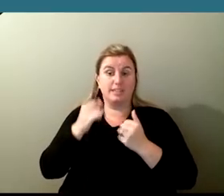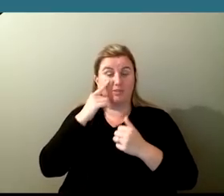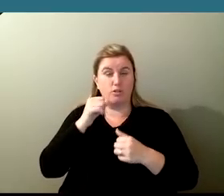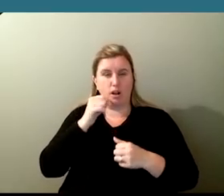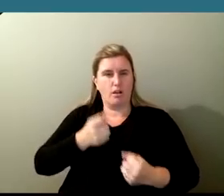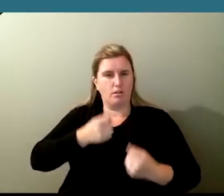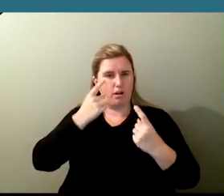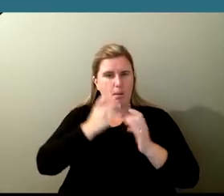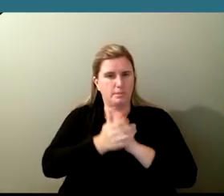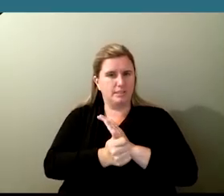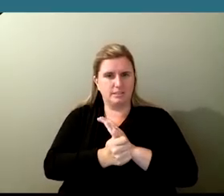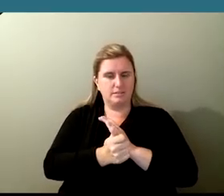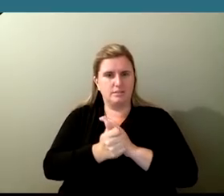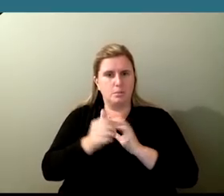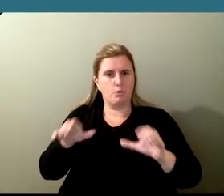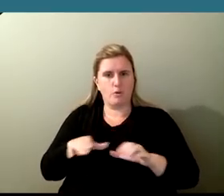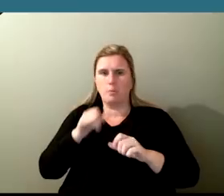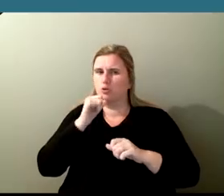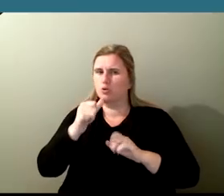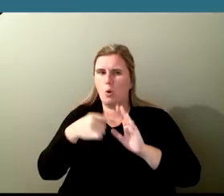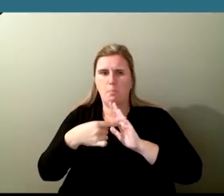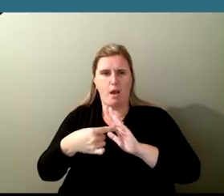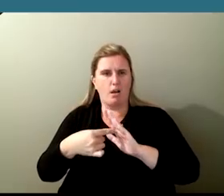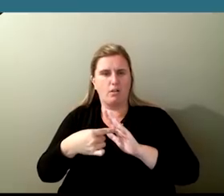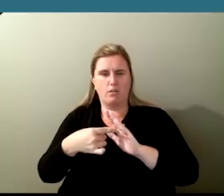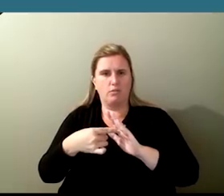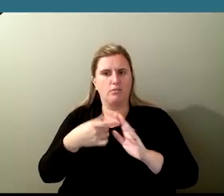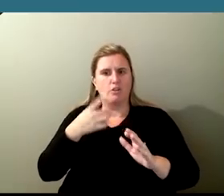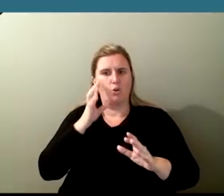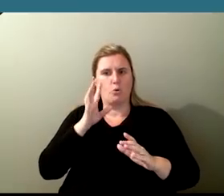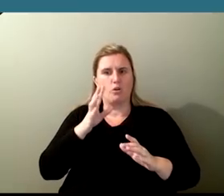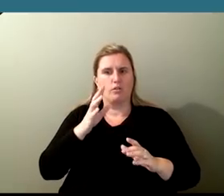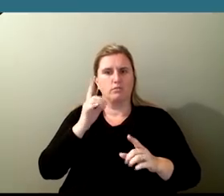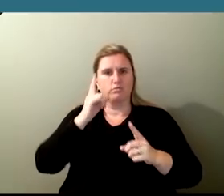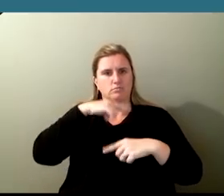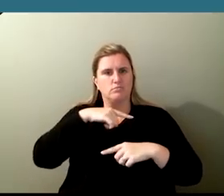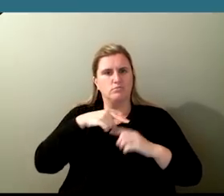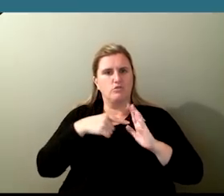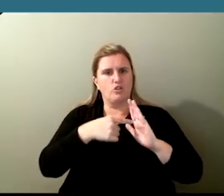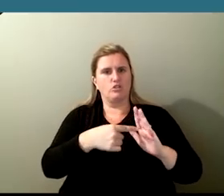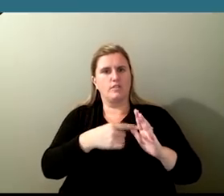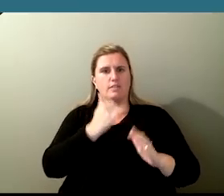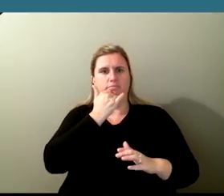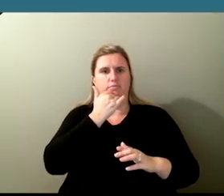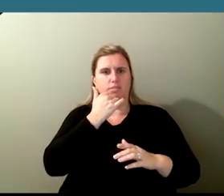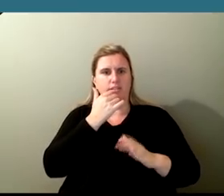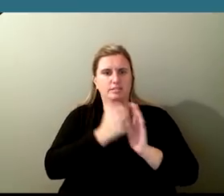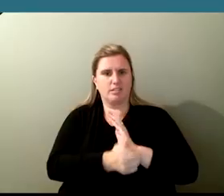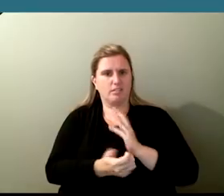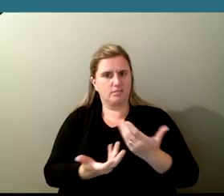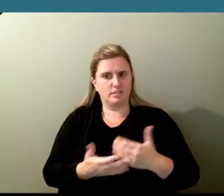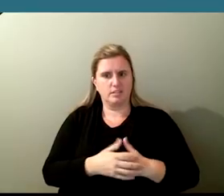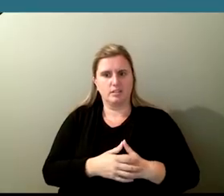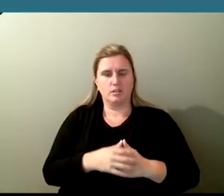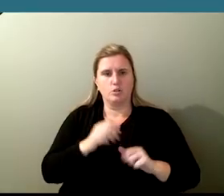competent performer, do not model the skill. It will foster the rehearsal of an incorrect skill, as I already mentioned. It will end up